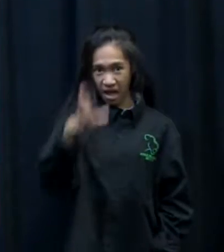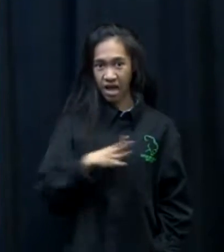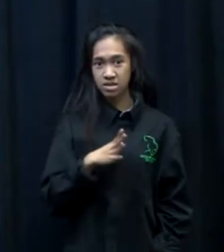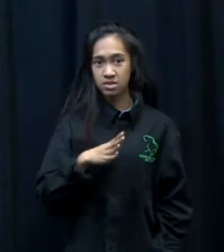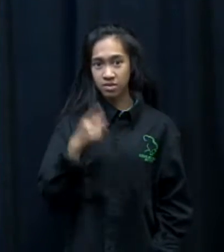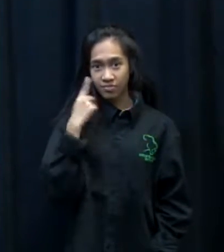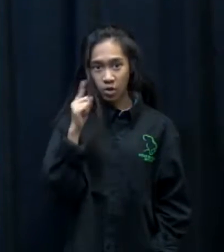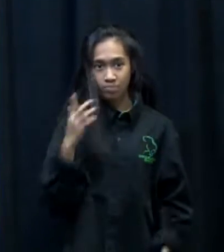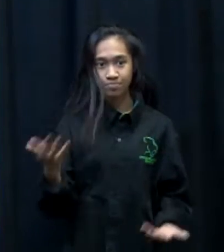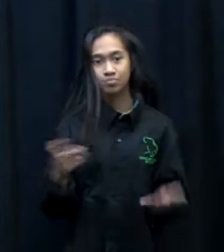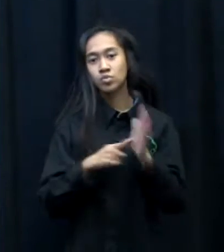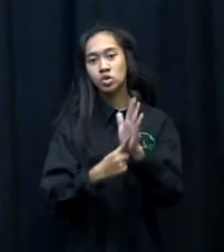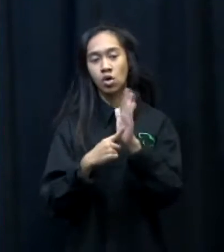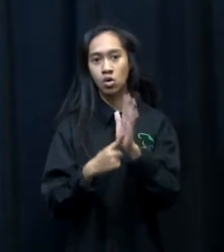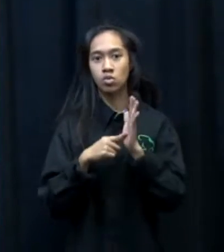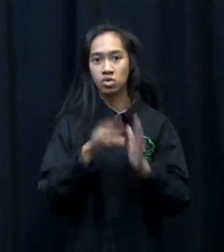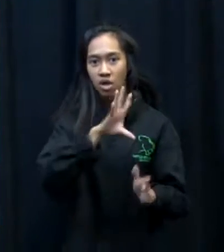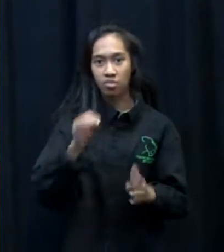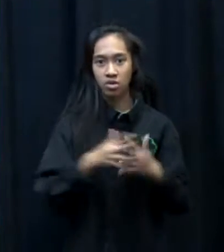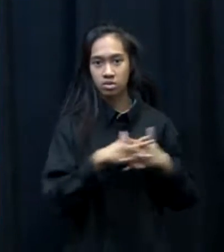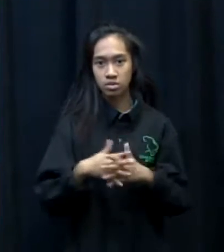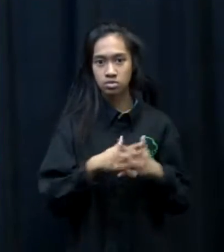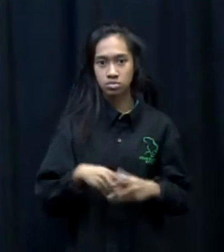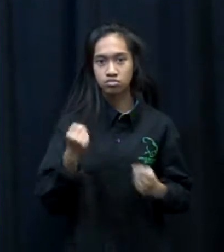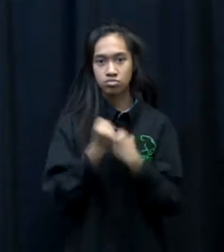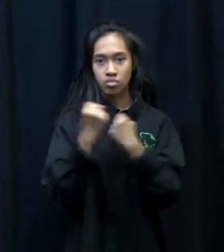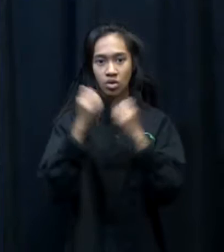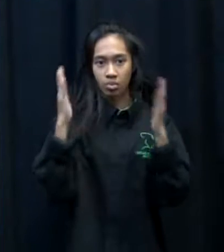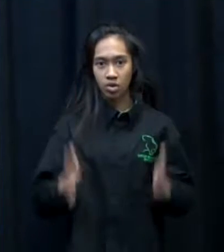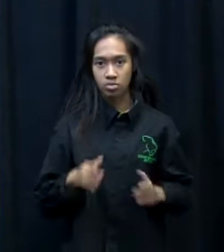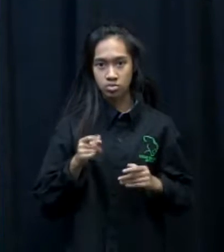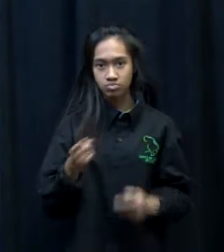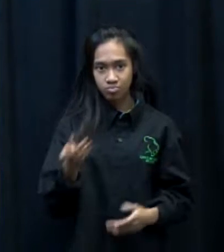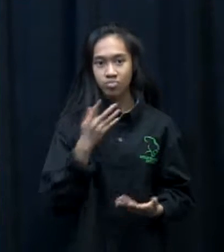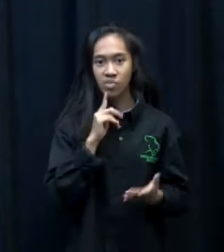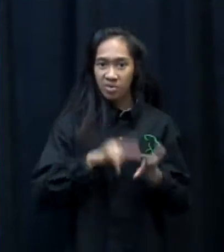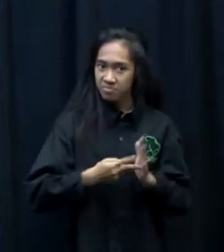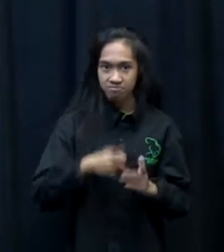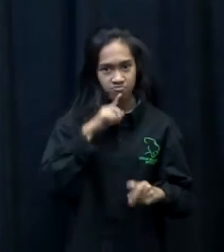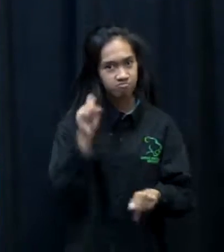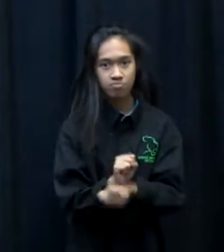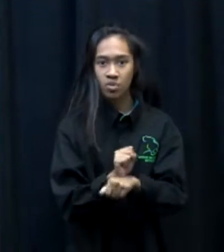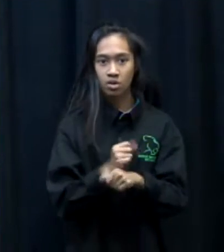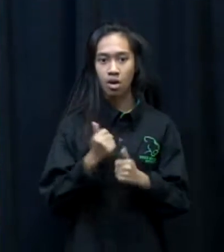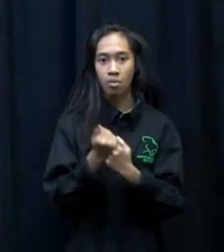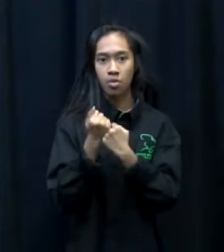to show his African-American constituency that he meant business on both counts.